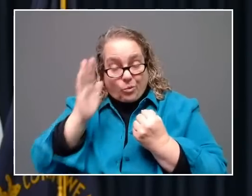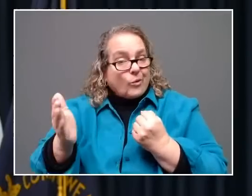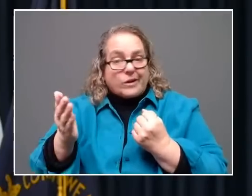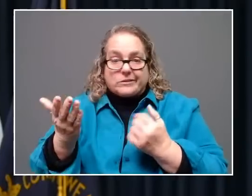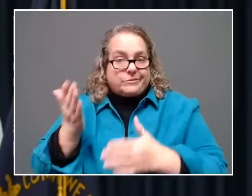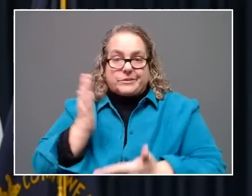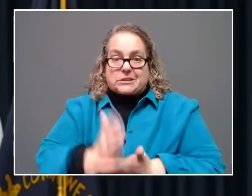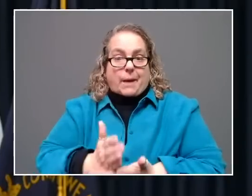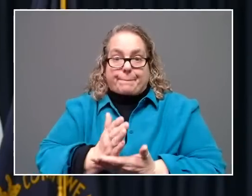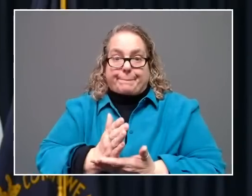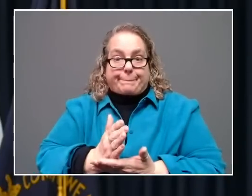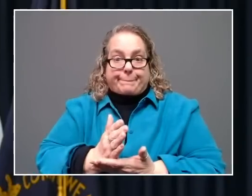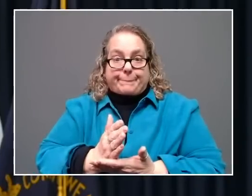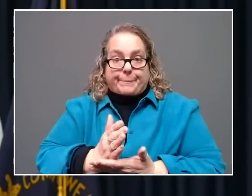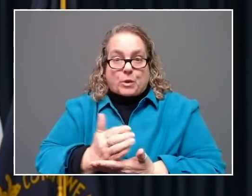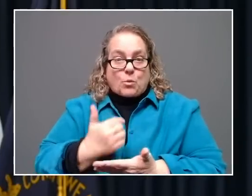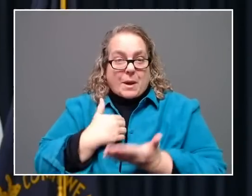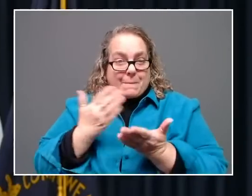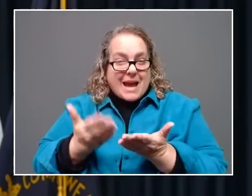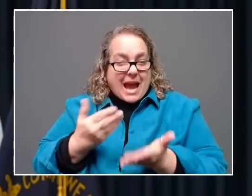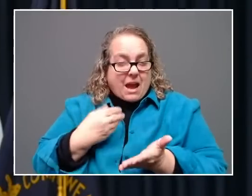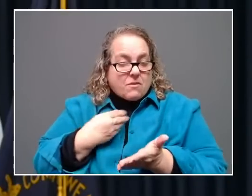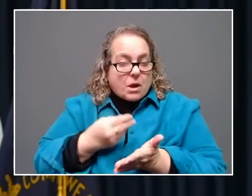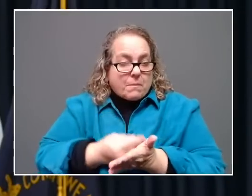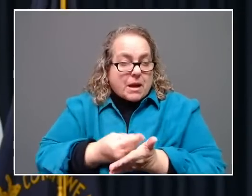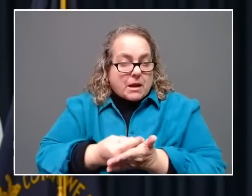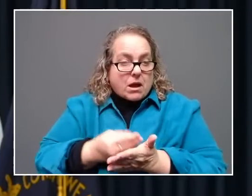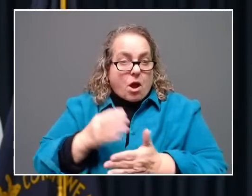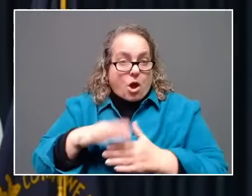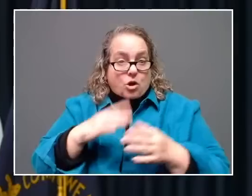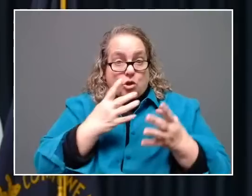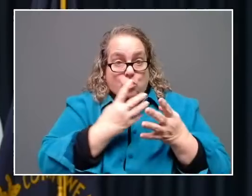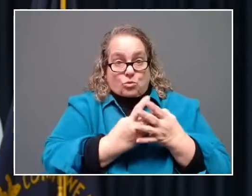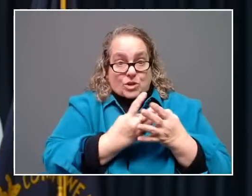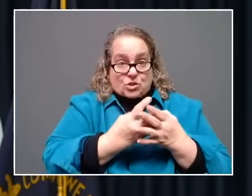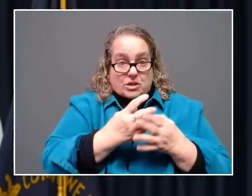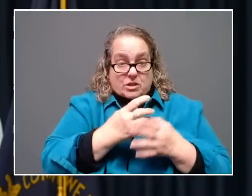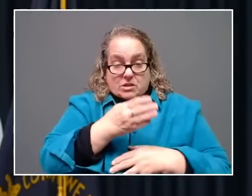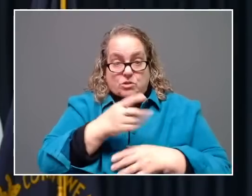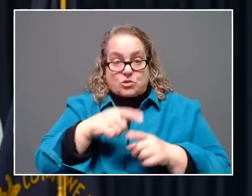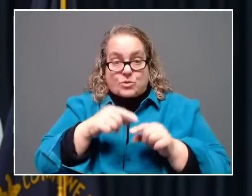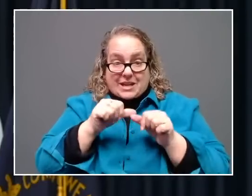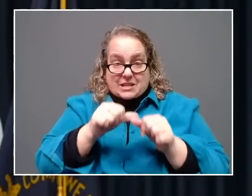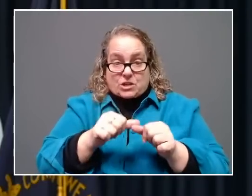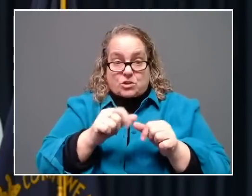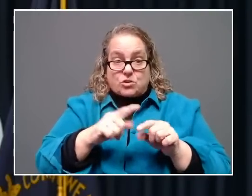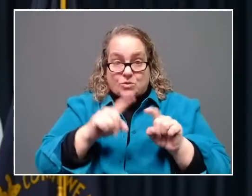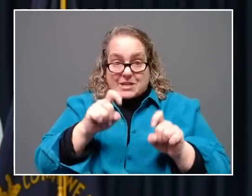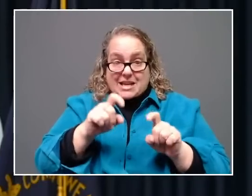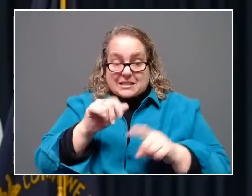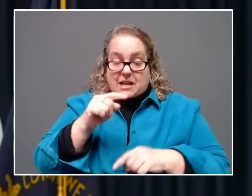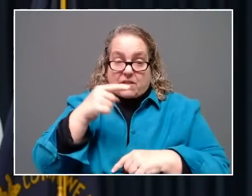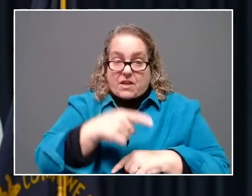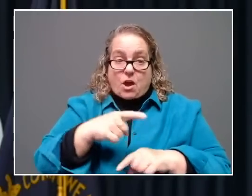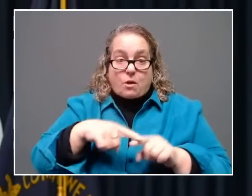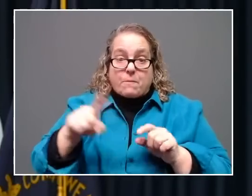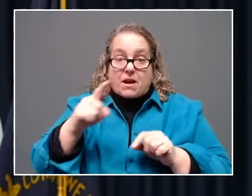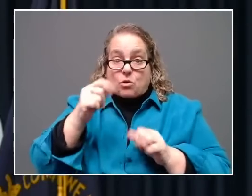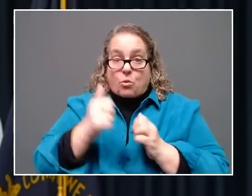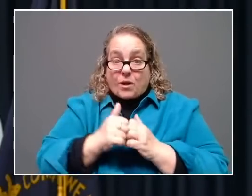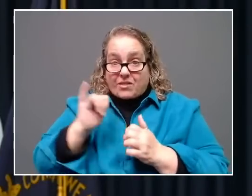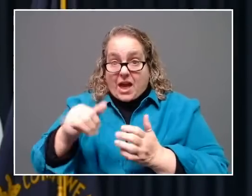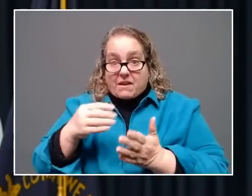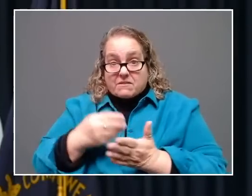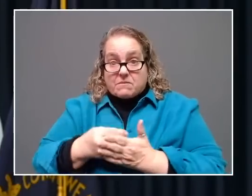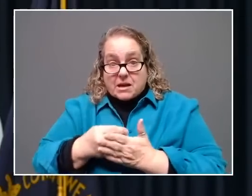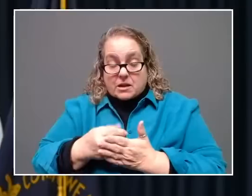may have the dollars on the correction side to continue to do it there, but with the funding and